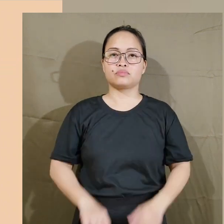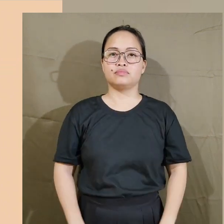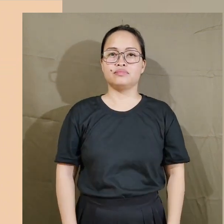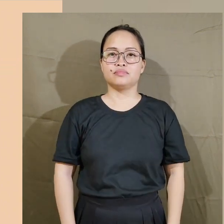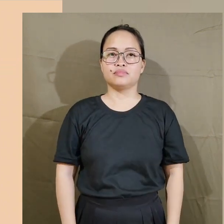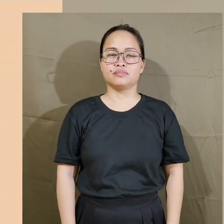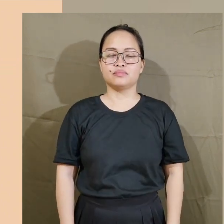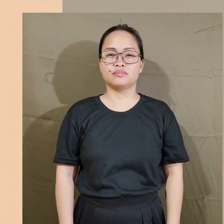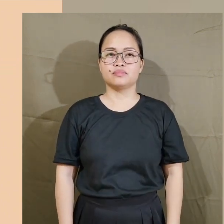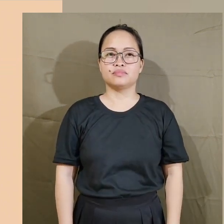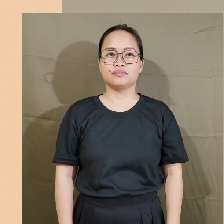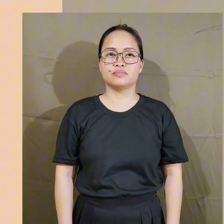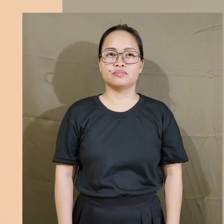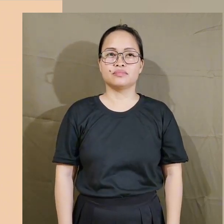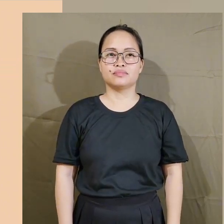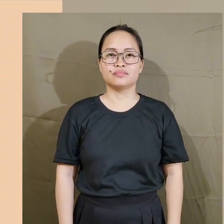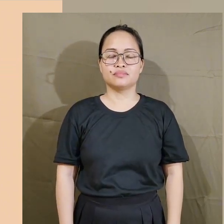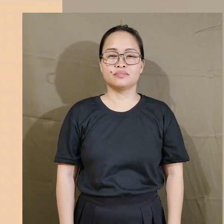Example: